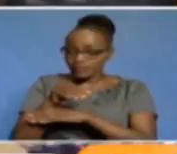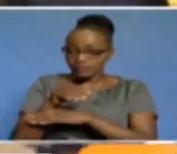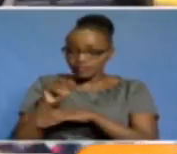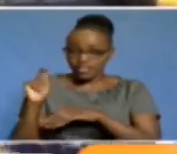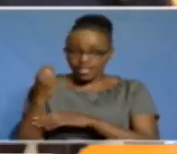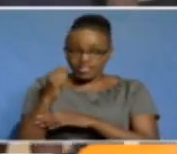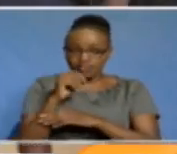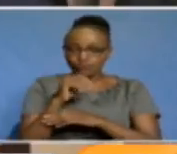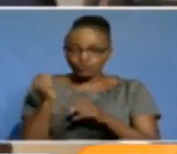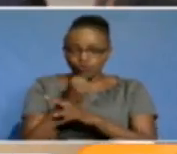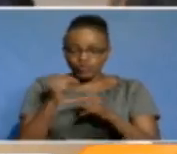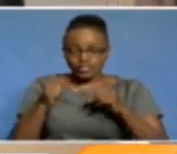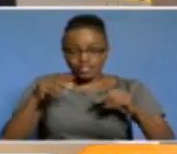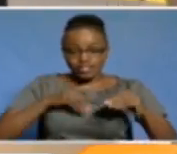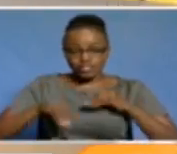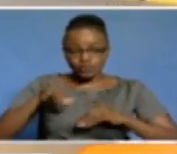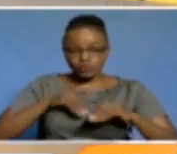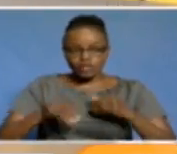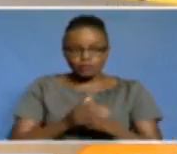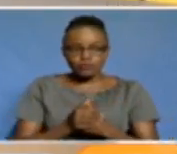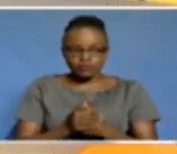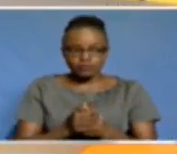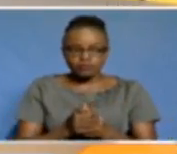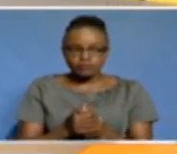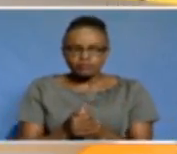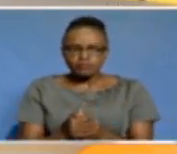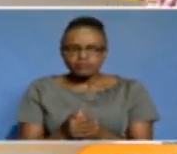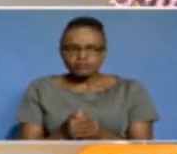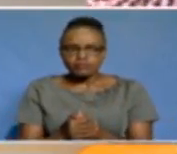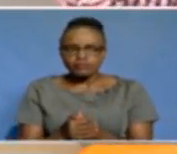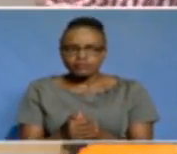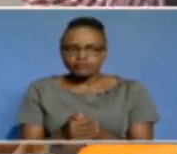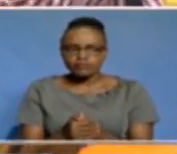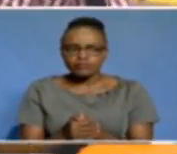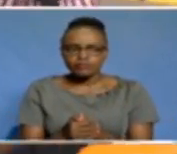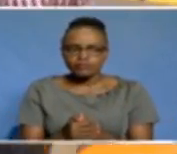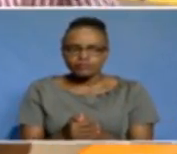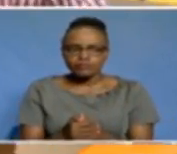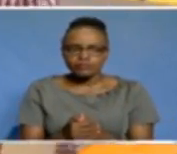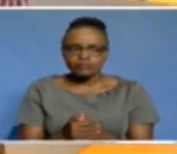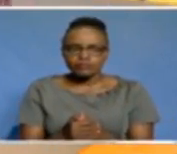movement in the fight of corruption. Alphas Lagat, Citizen TV, Nairobi.